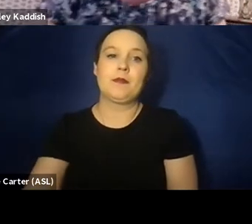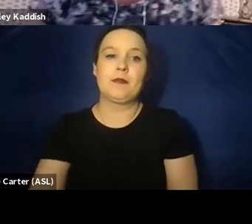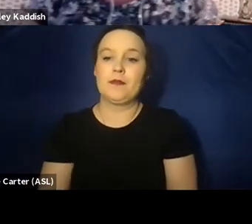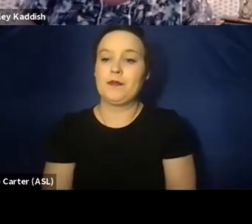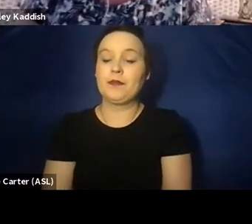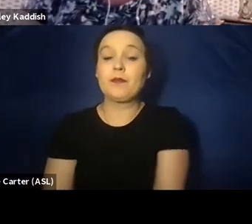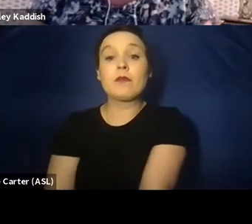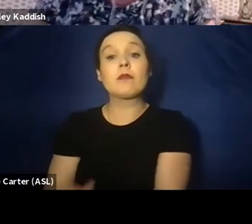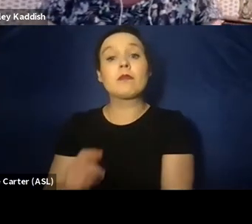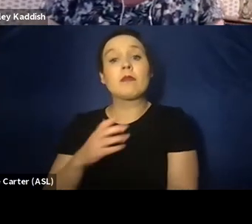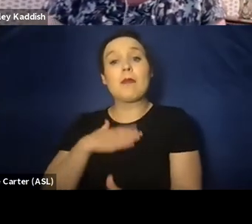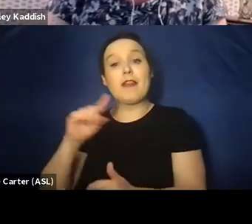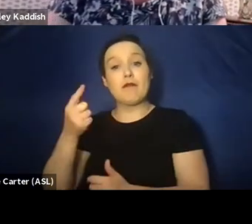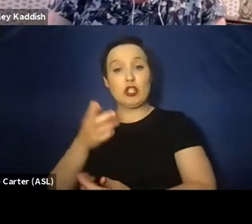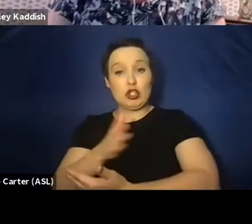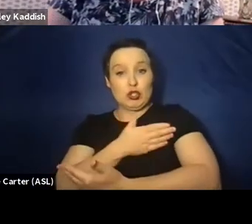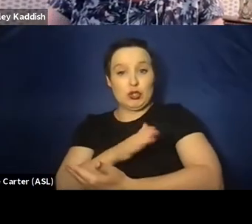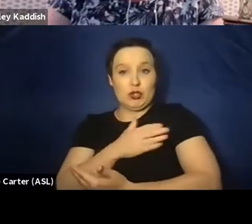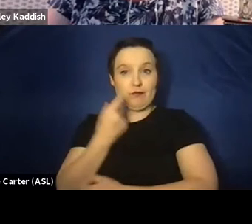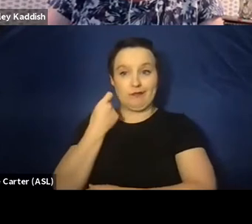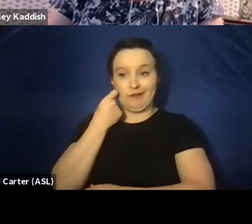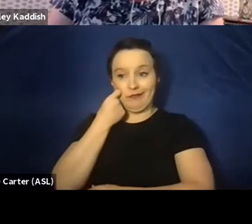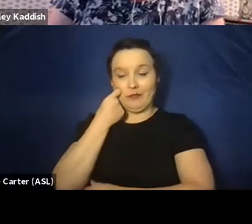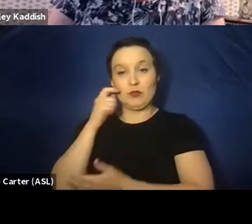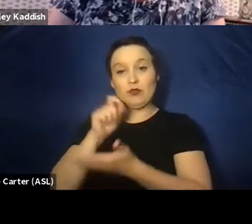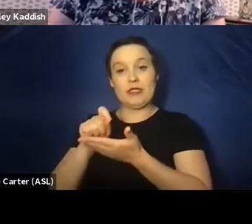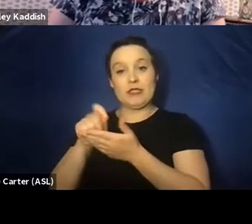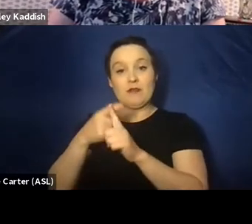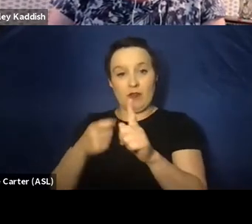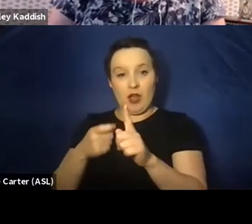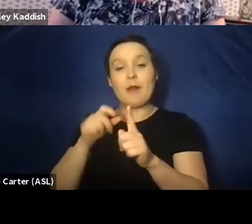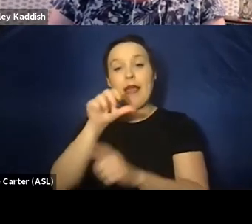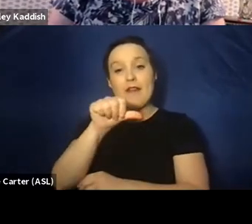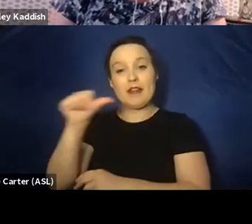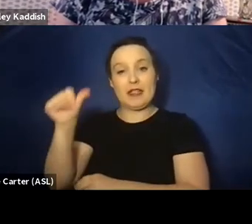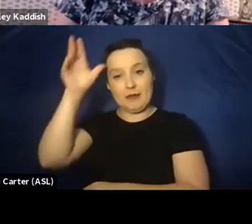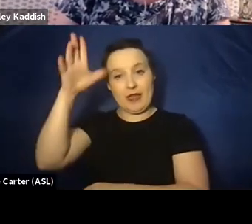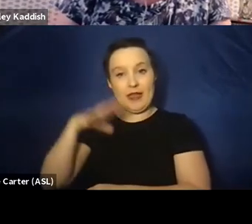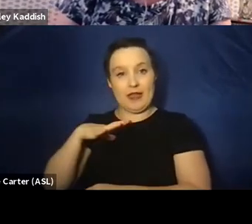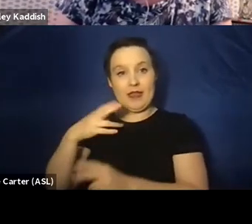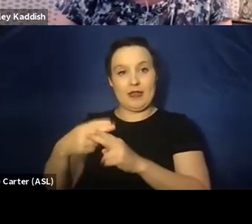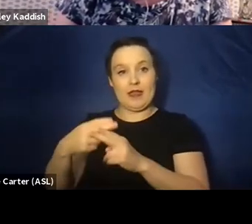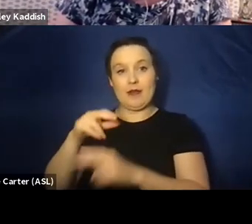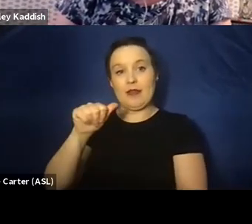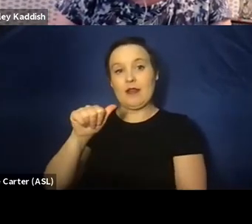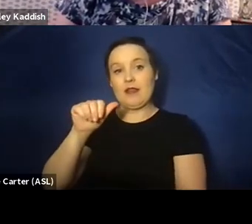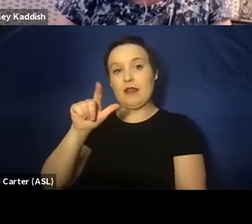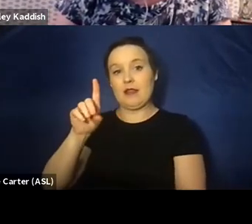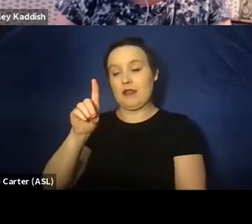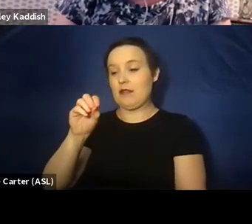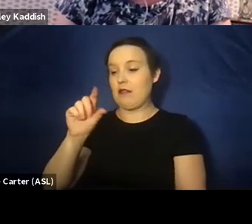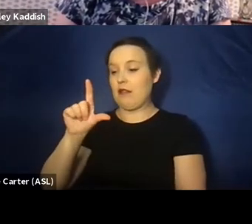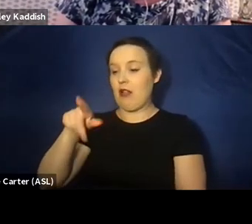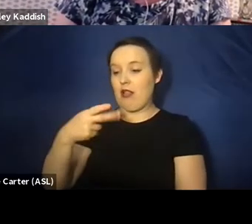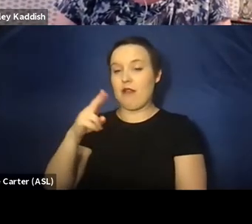The first piece I played was actually written by an African-American man. His name is Adolphus Hailstruck.